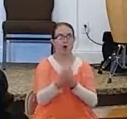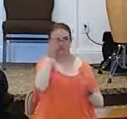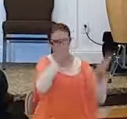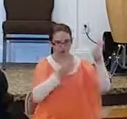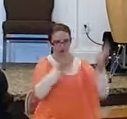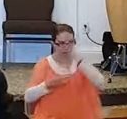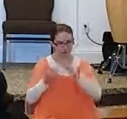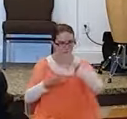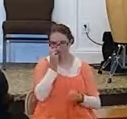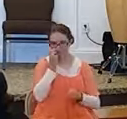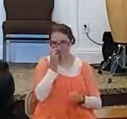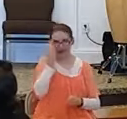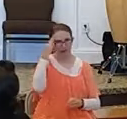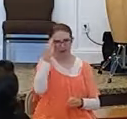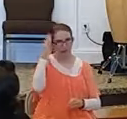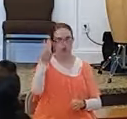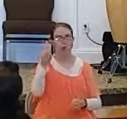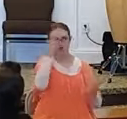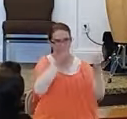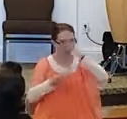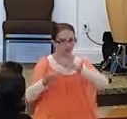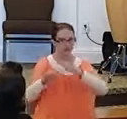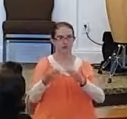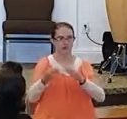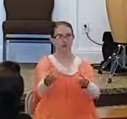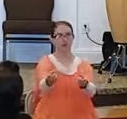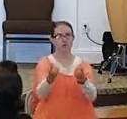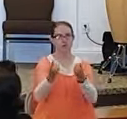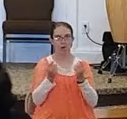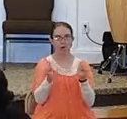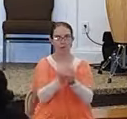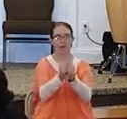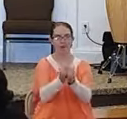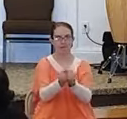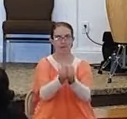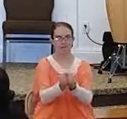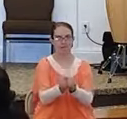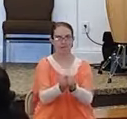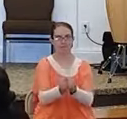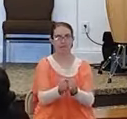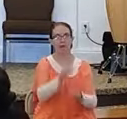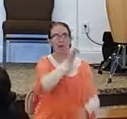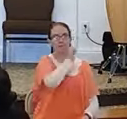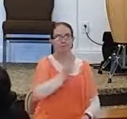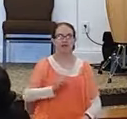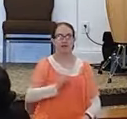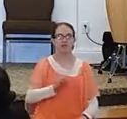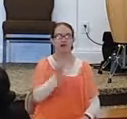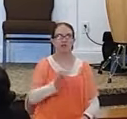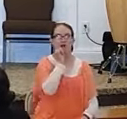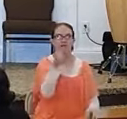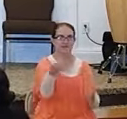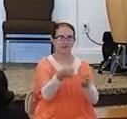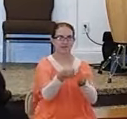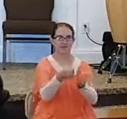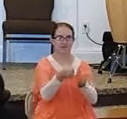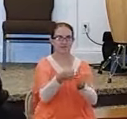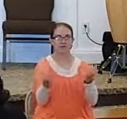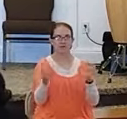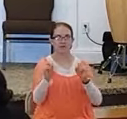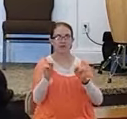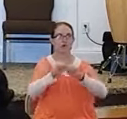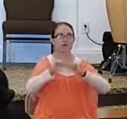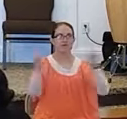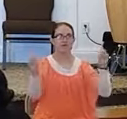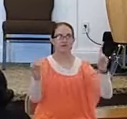situation. I don't know what kind of situation you brought into this house this morning, but he's the master of it. Hallelujah. Come on, it makes no